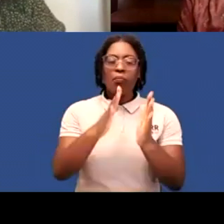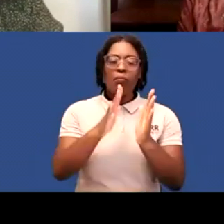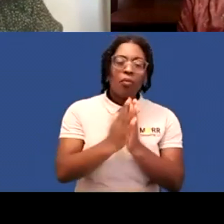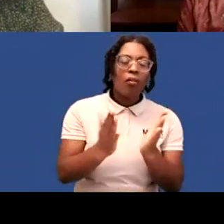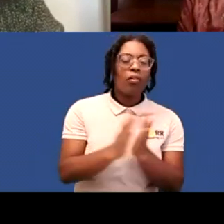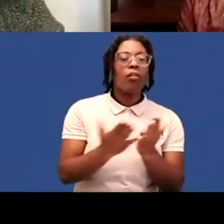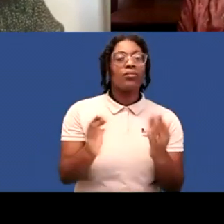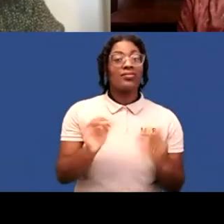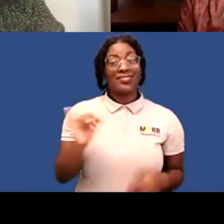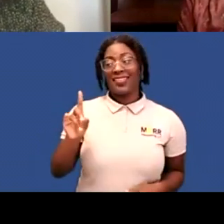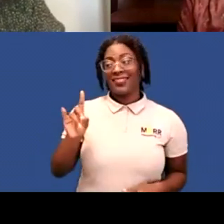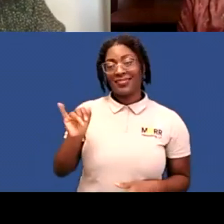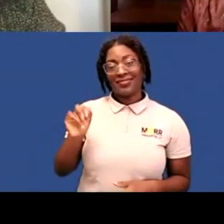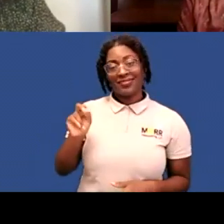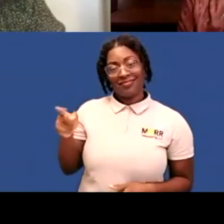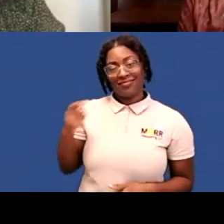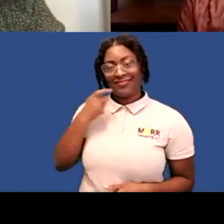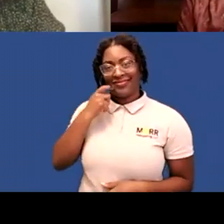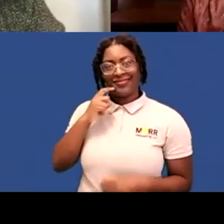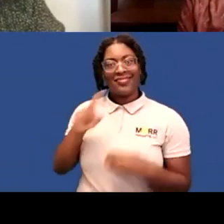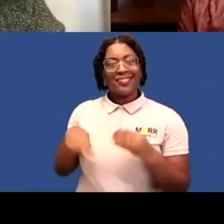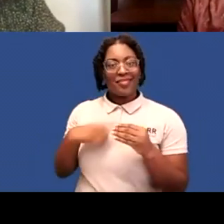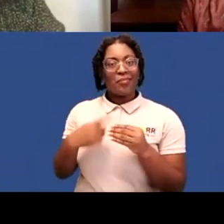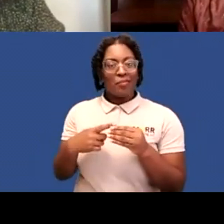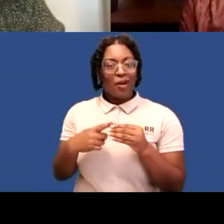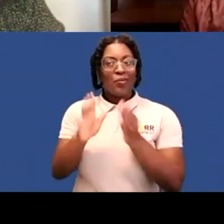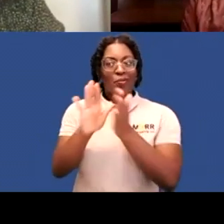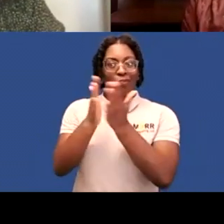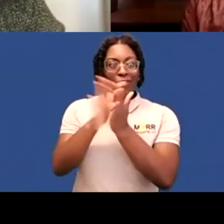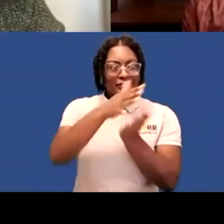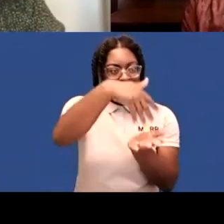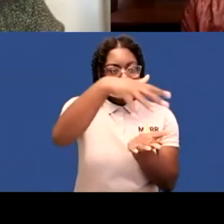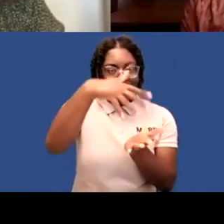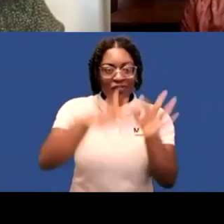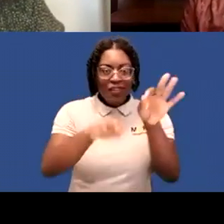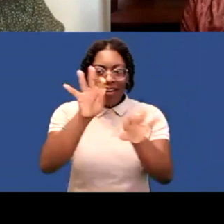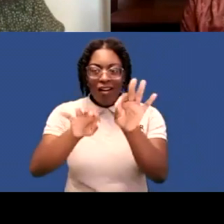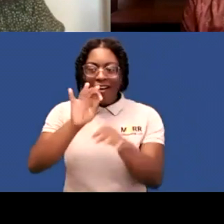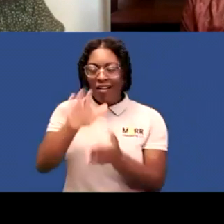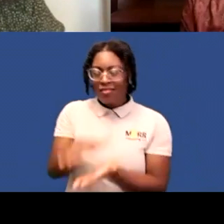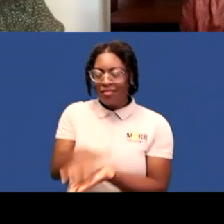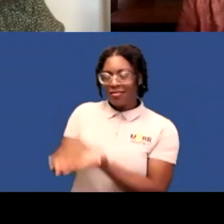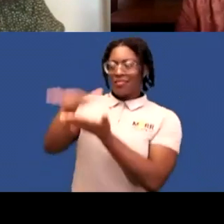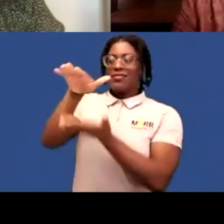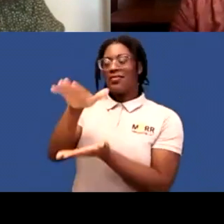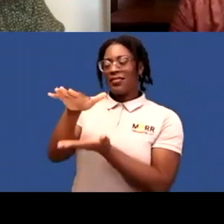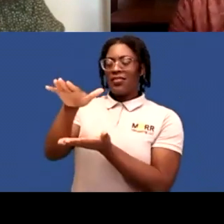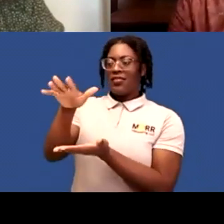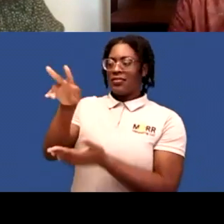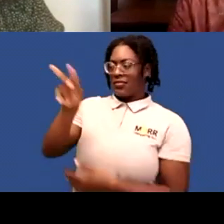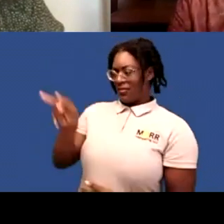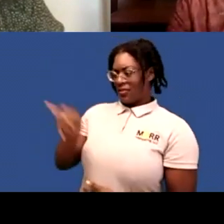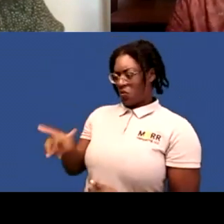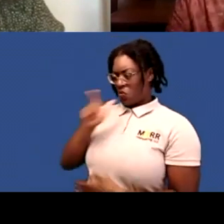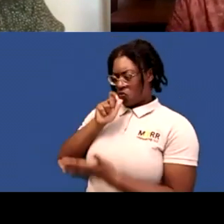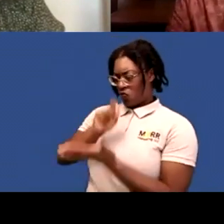what's represented there. And it's a very rich classroom. It's very rich,